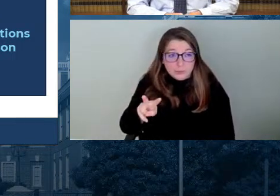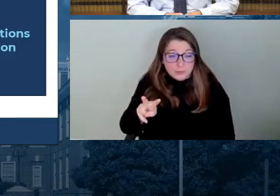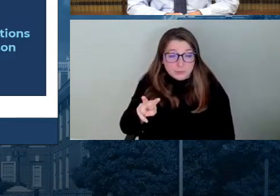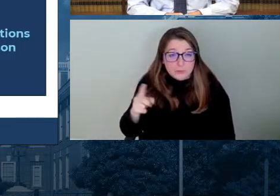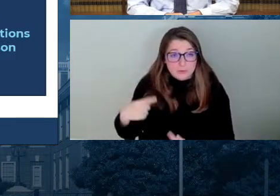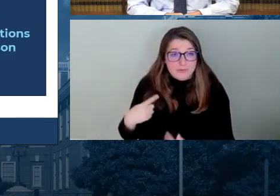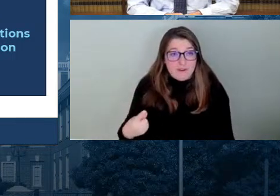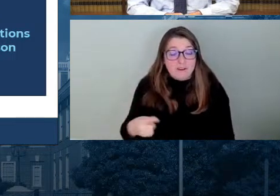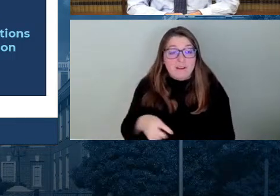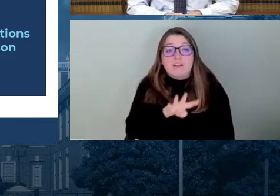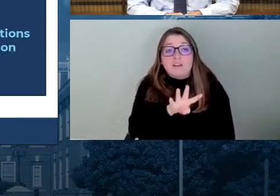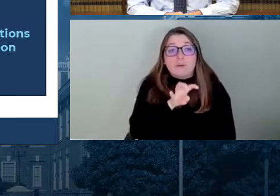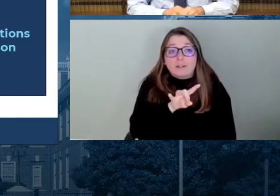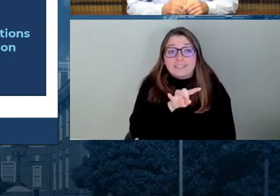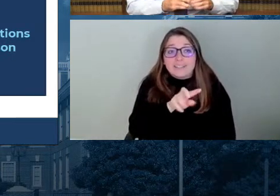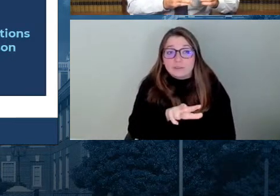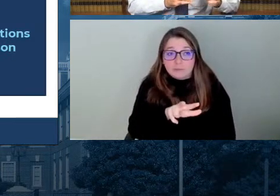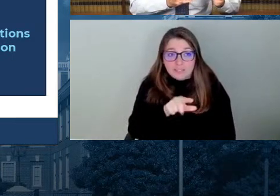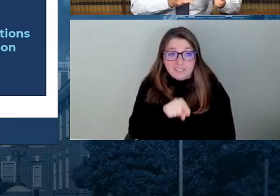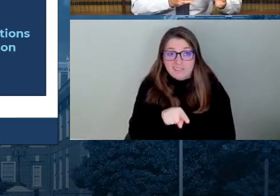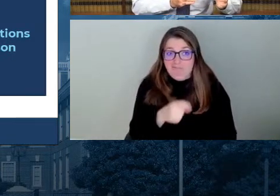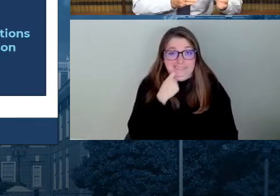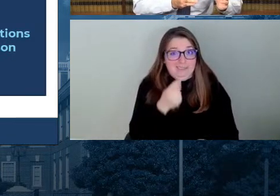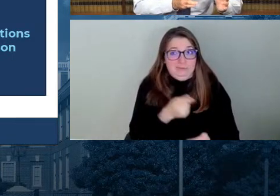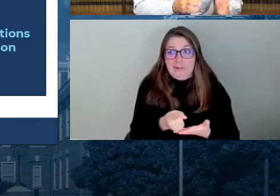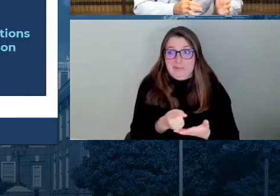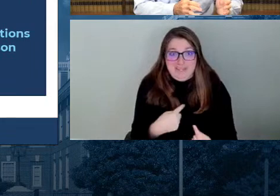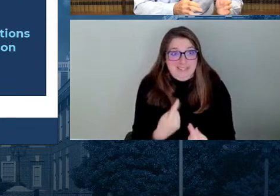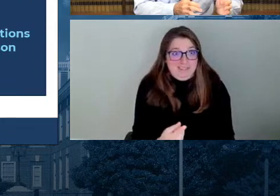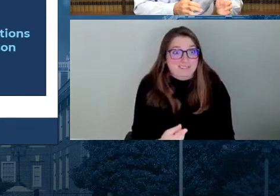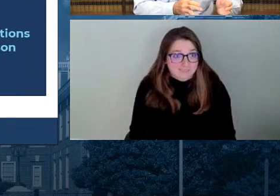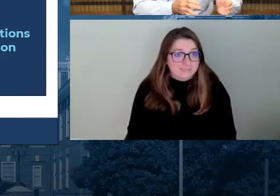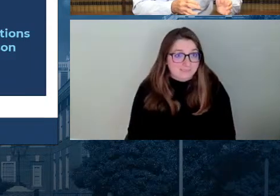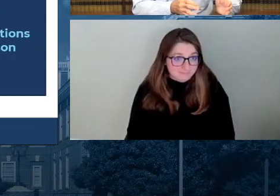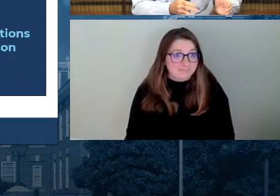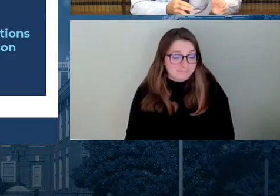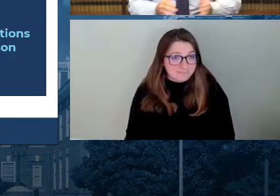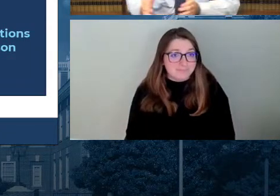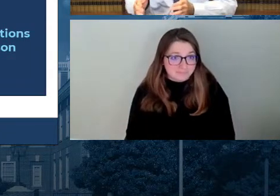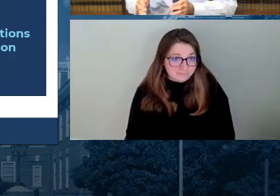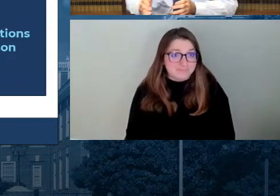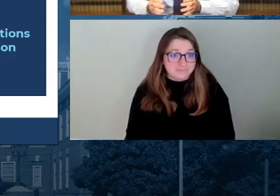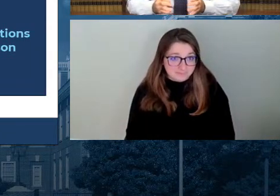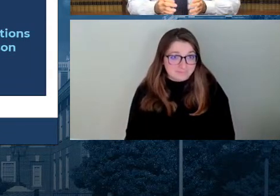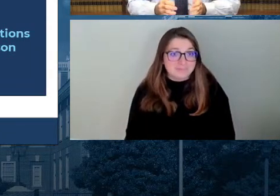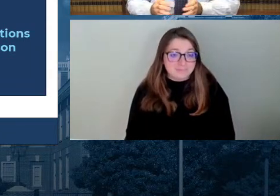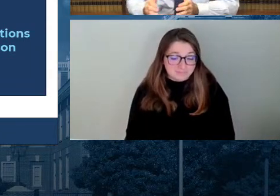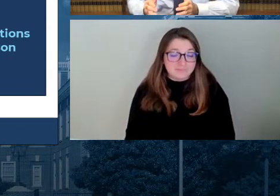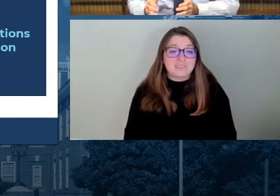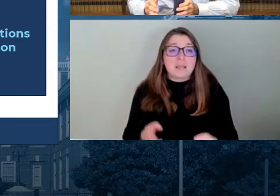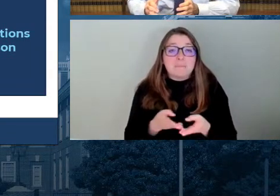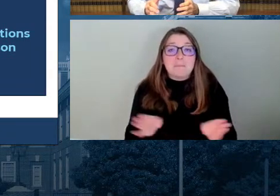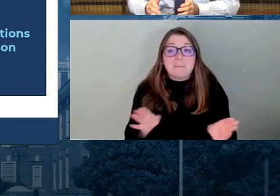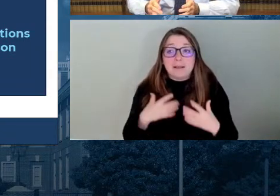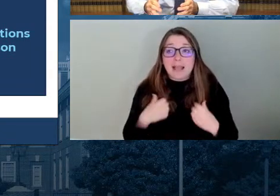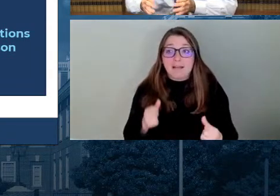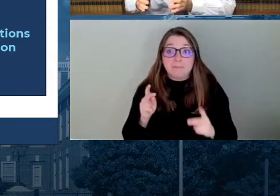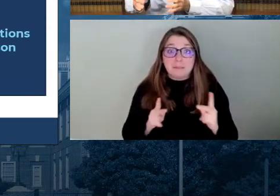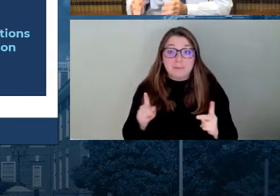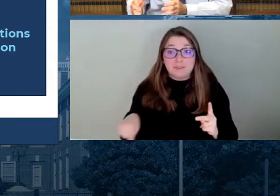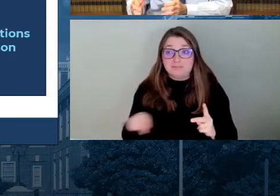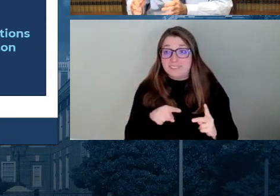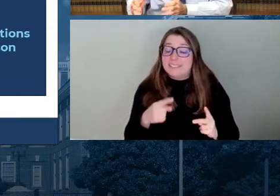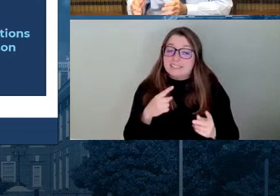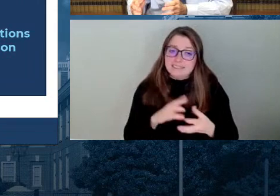those just in the last week. Our public health professionals will tell us, this is early in the flu season,